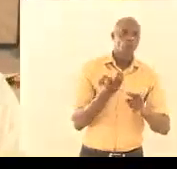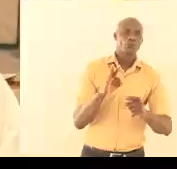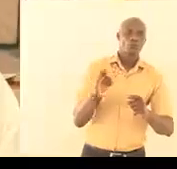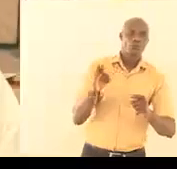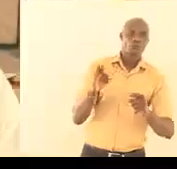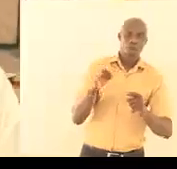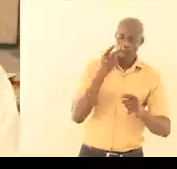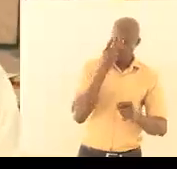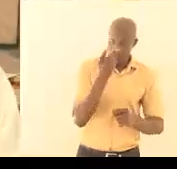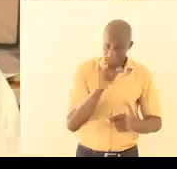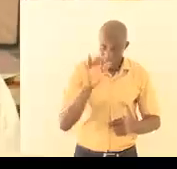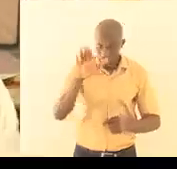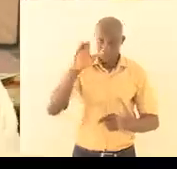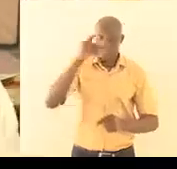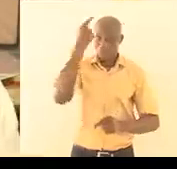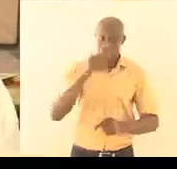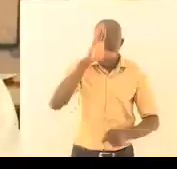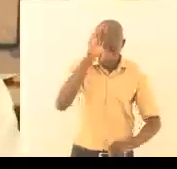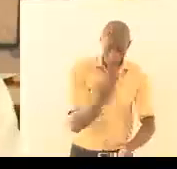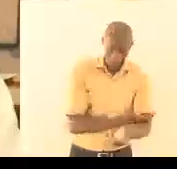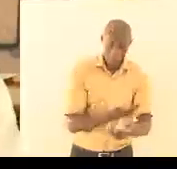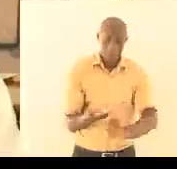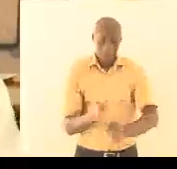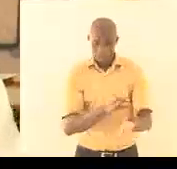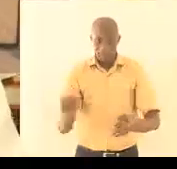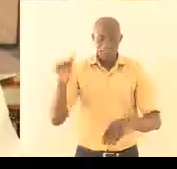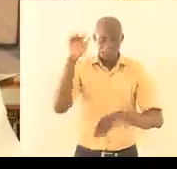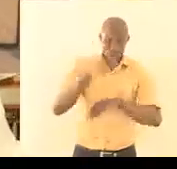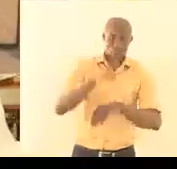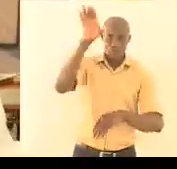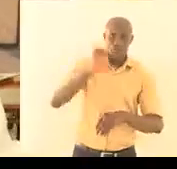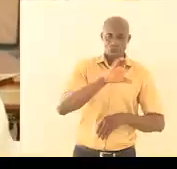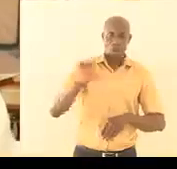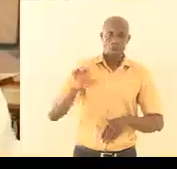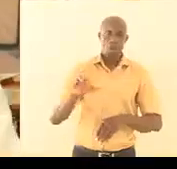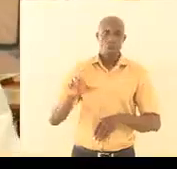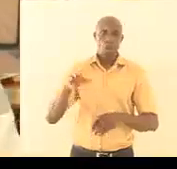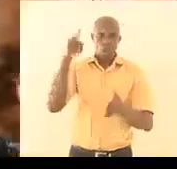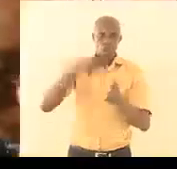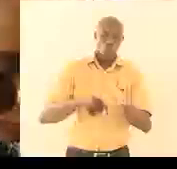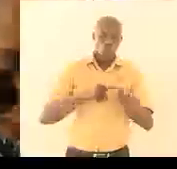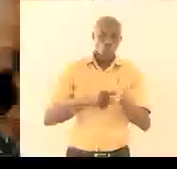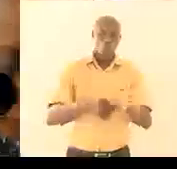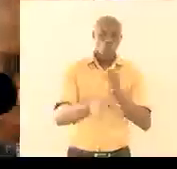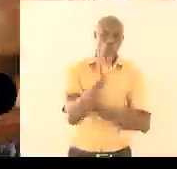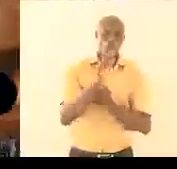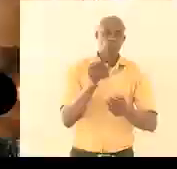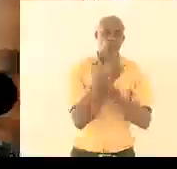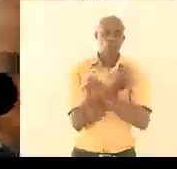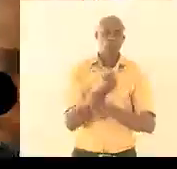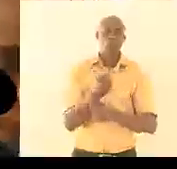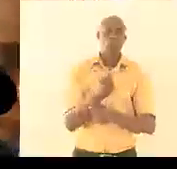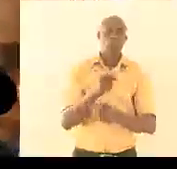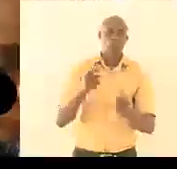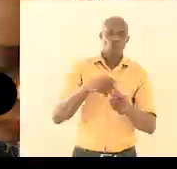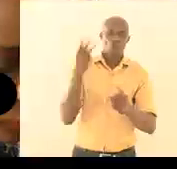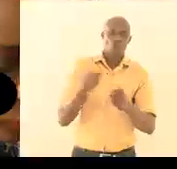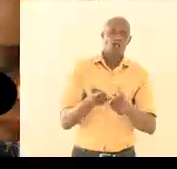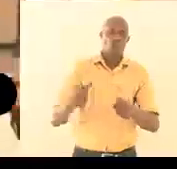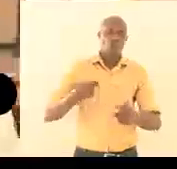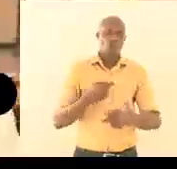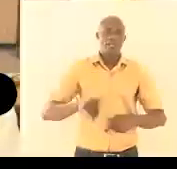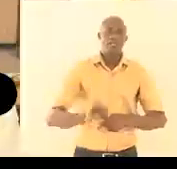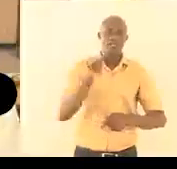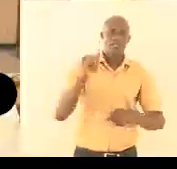the woundedness of seeing your only begotten son die on the cross for us. What shows God's love is that while we were yet sinners, St.